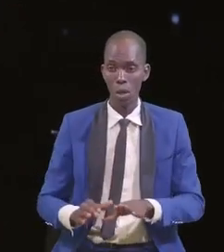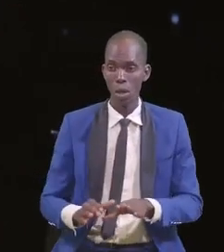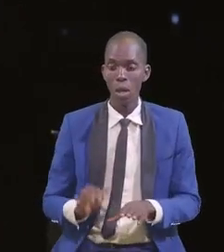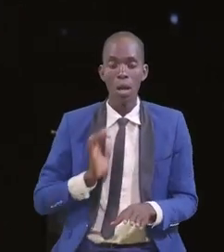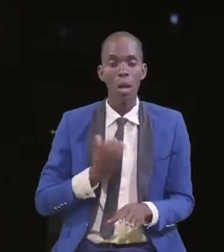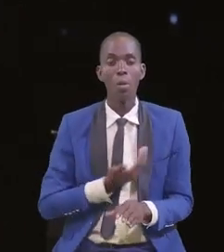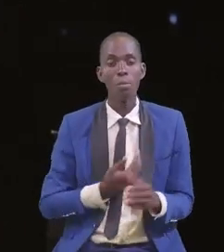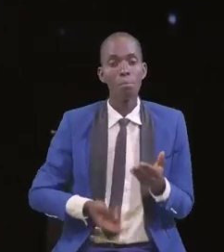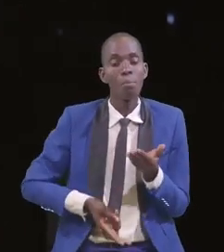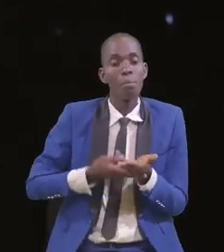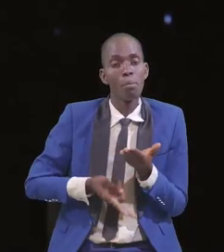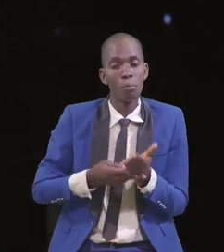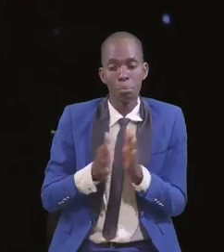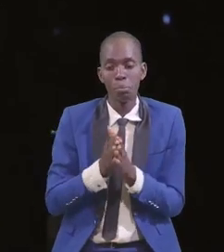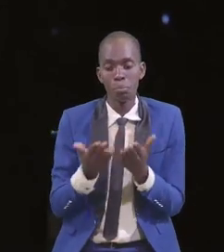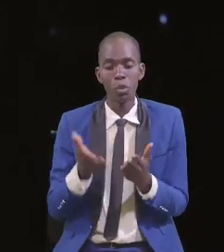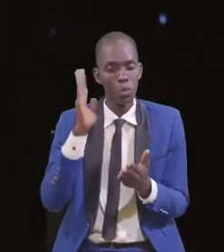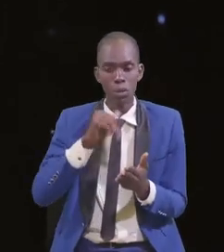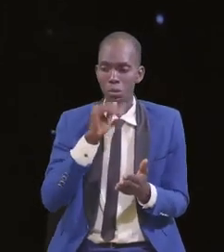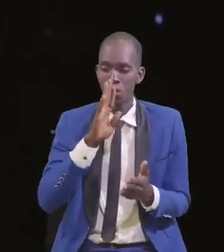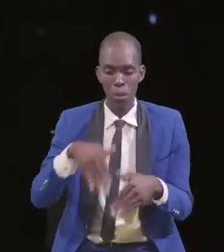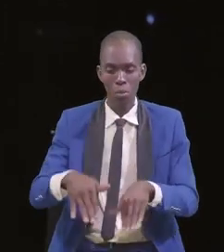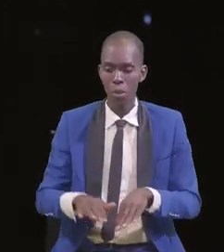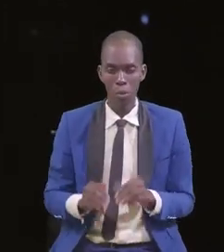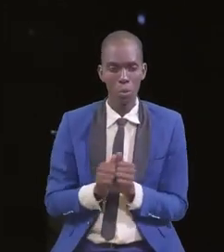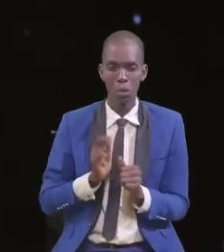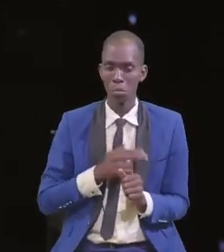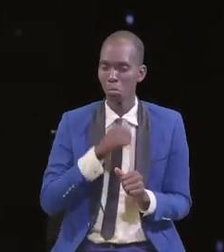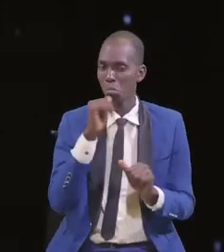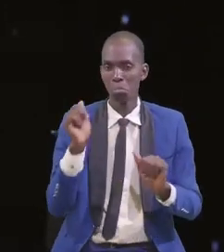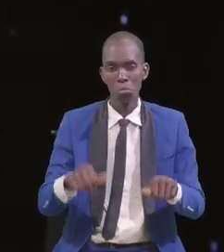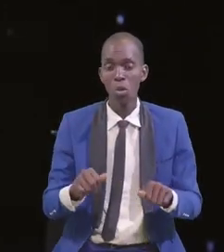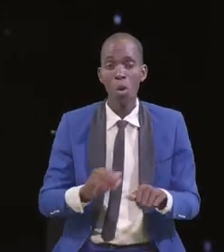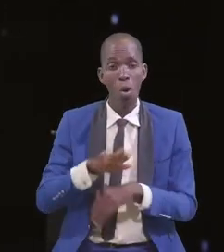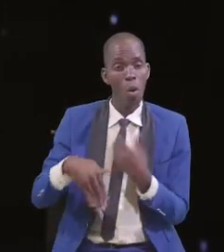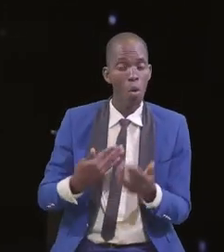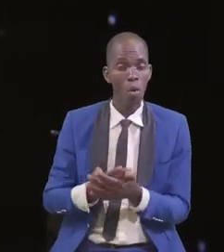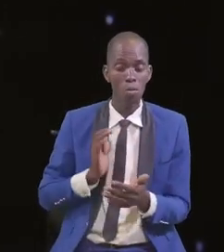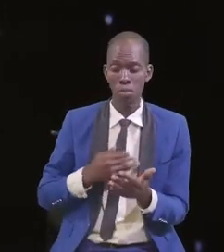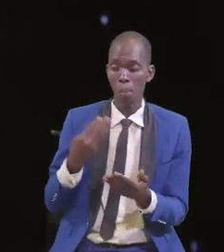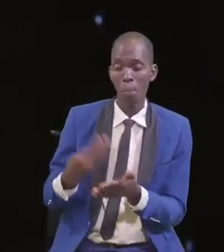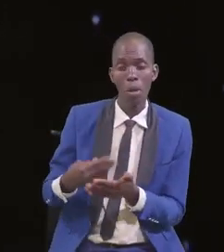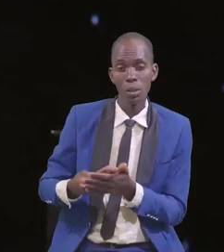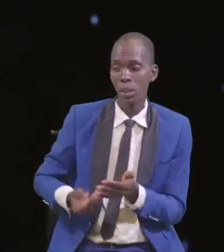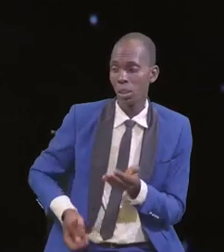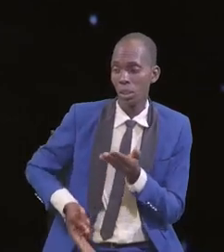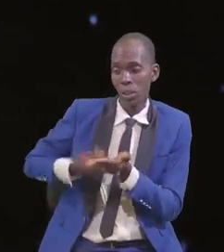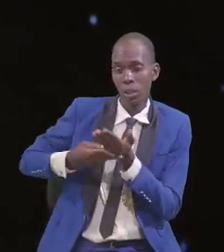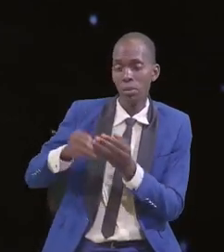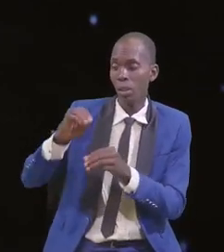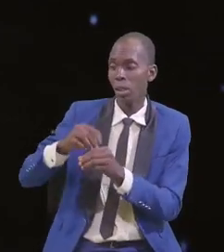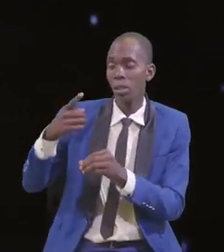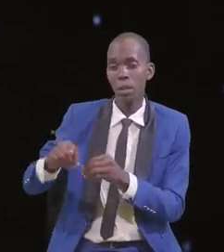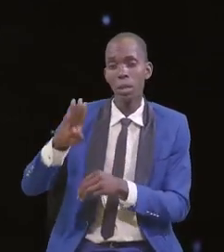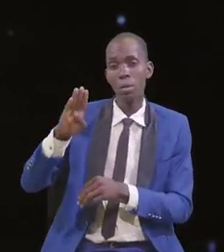us. They'll not bury all the money we stored in the banks. They don't bury them with us.